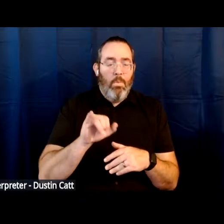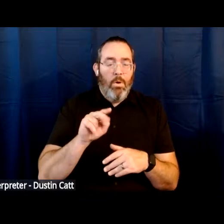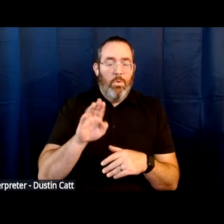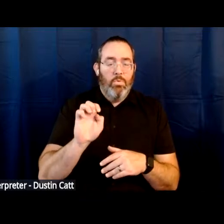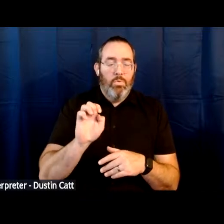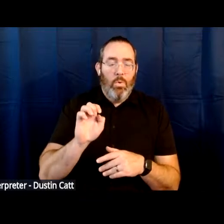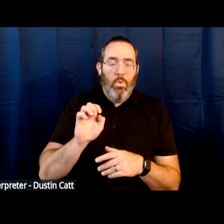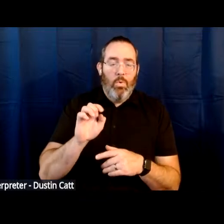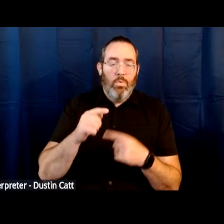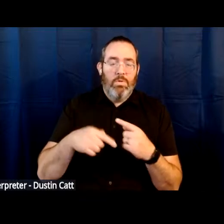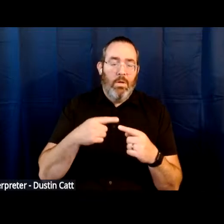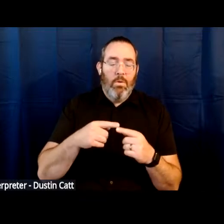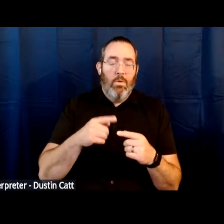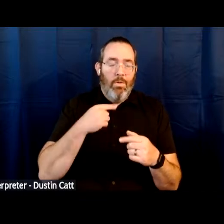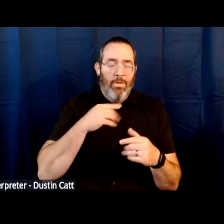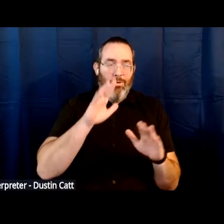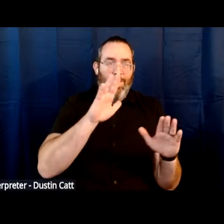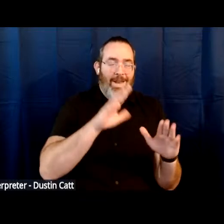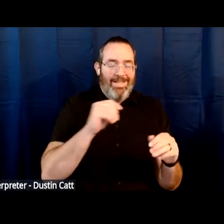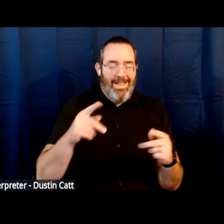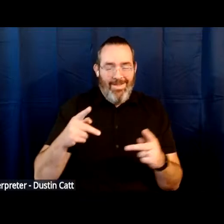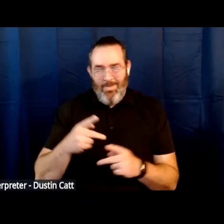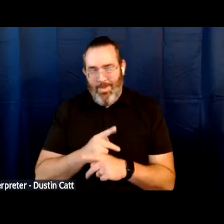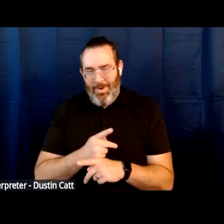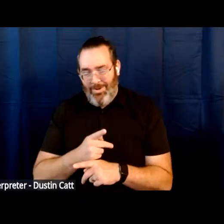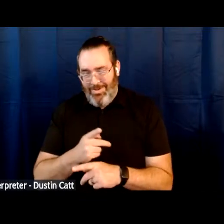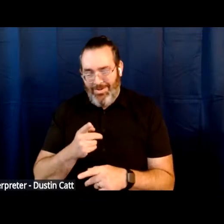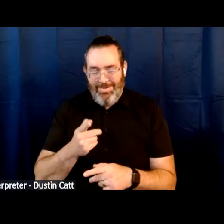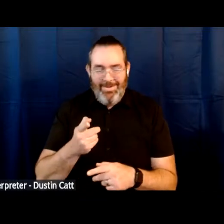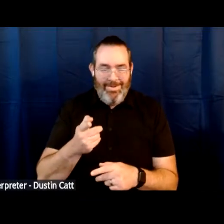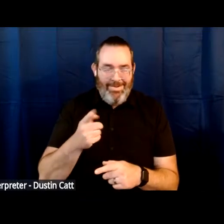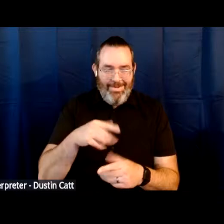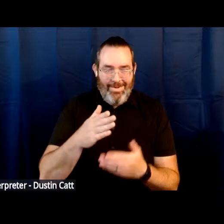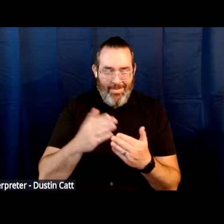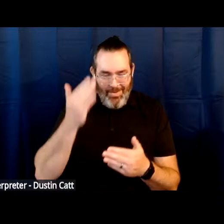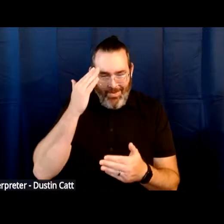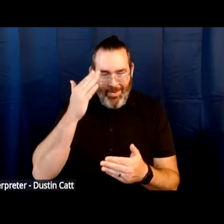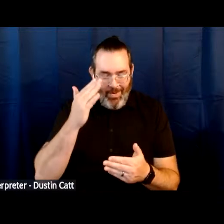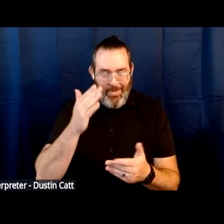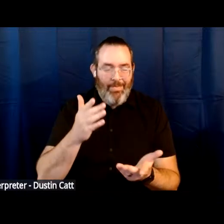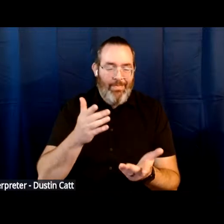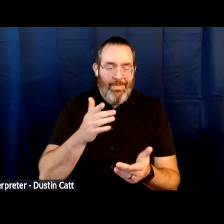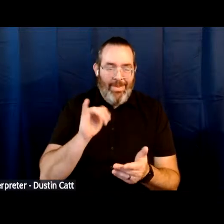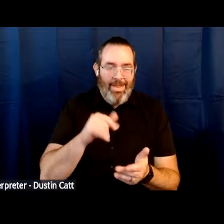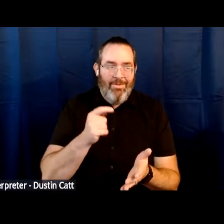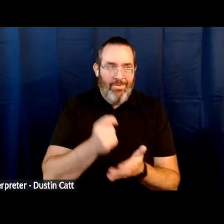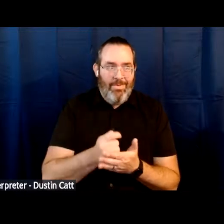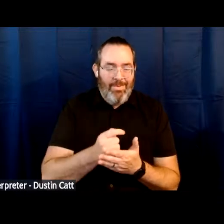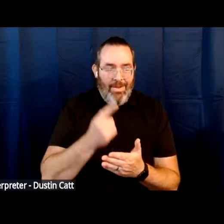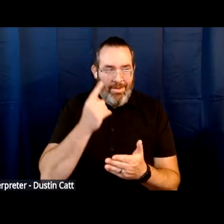and the worst, as you all know, treatment, because for me,